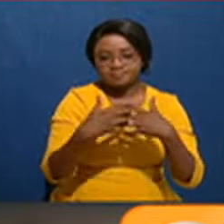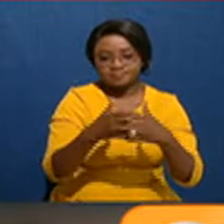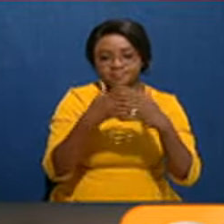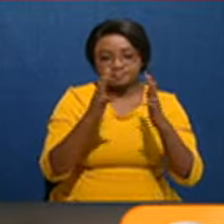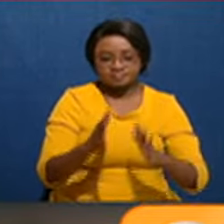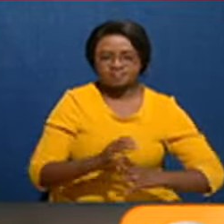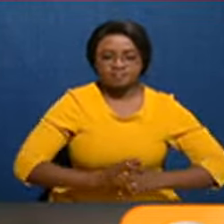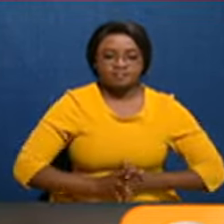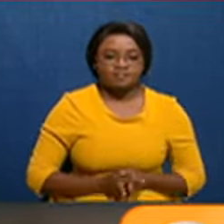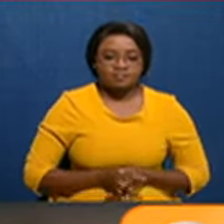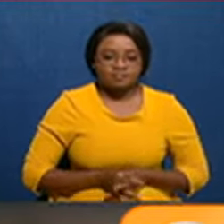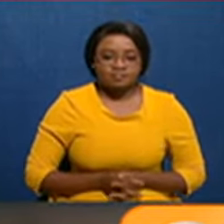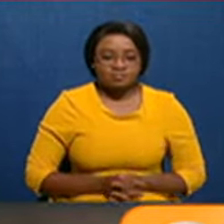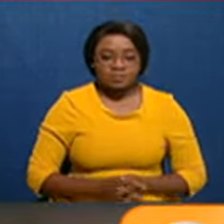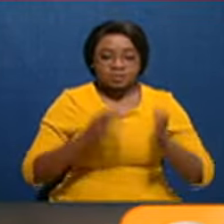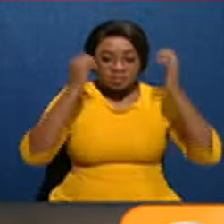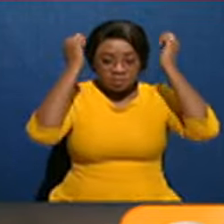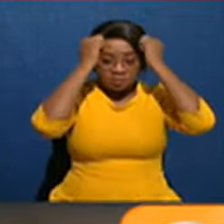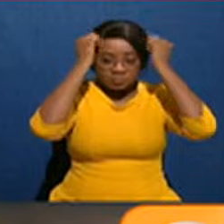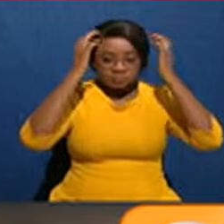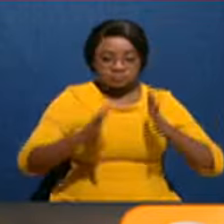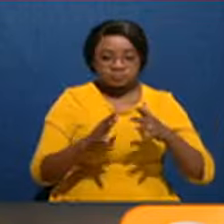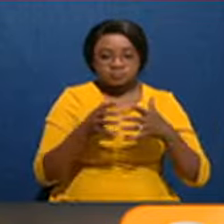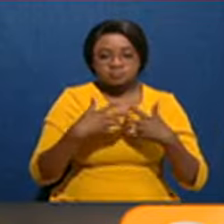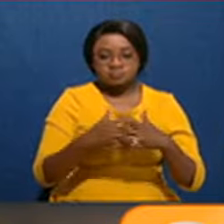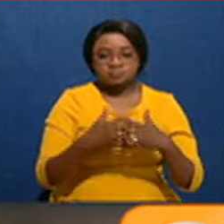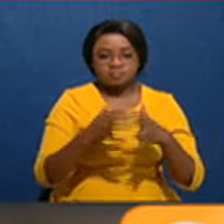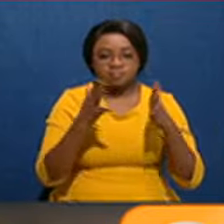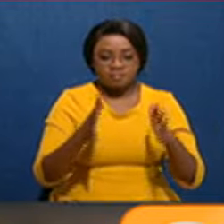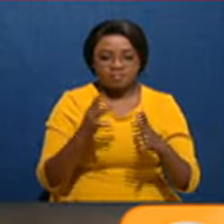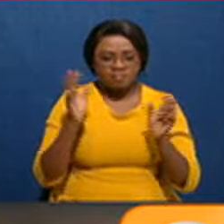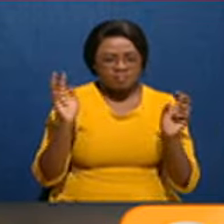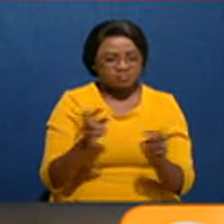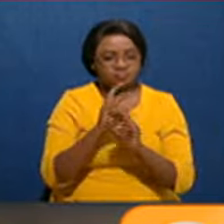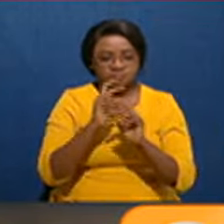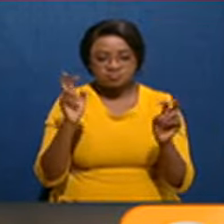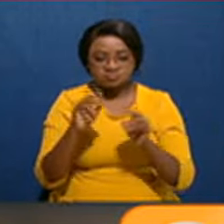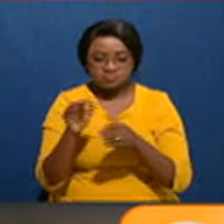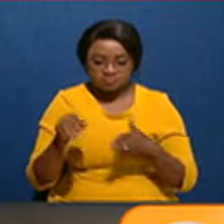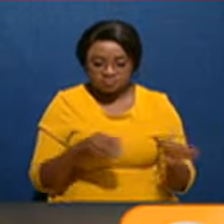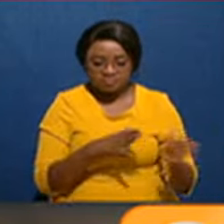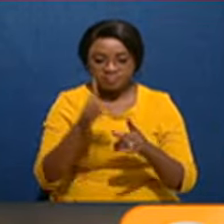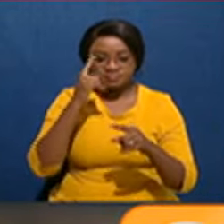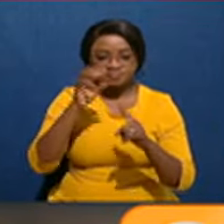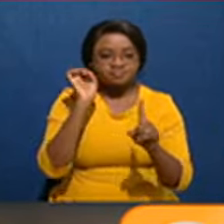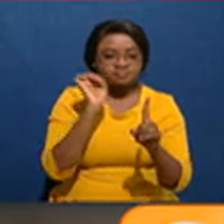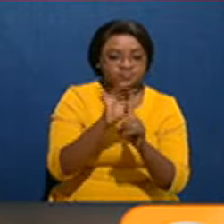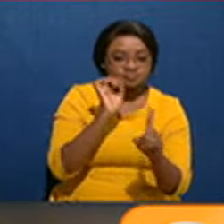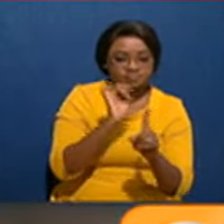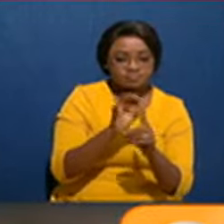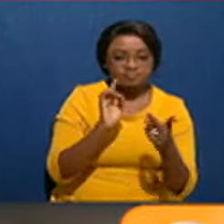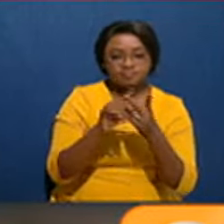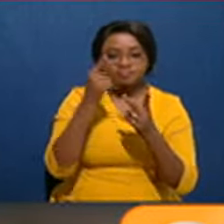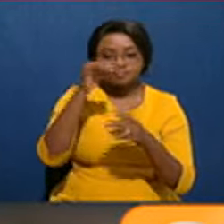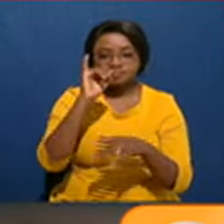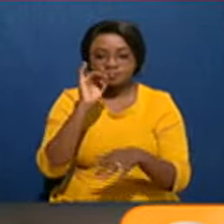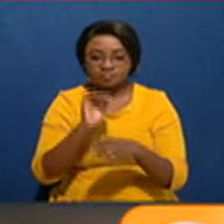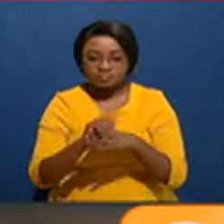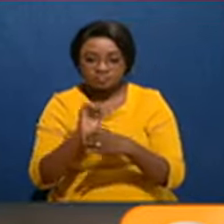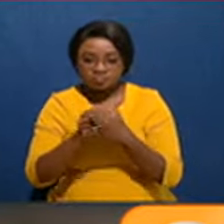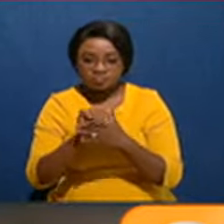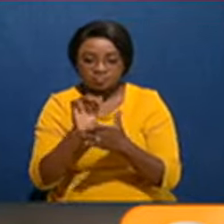board. Our student engineers have been yearning for opportunities for mentorship, yeah. Opportunities for attachments for the